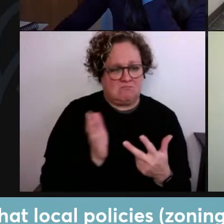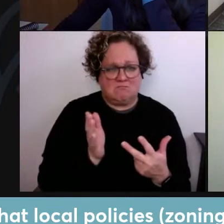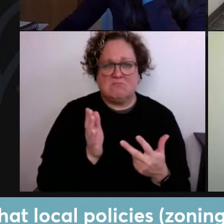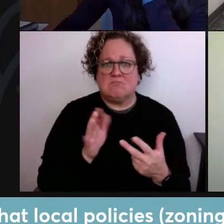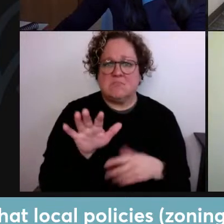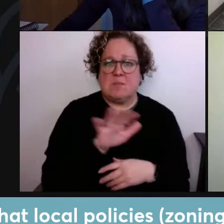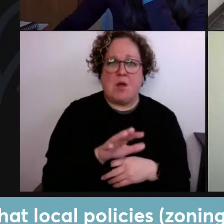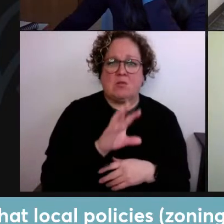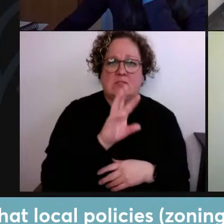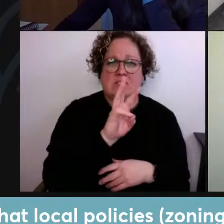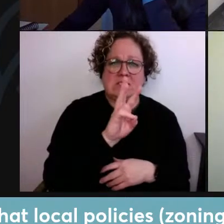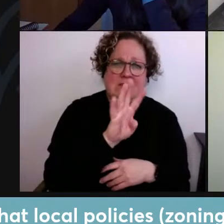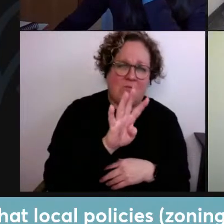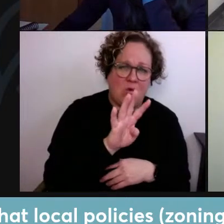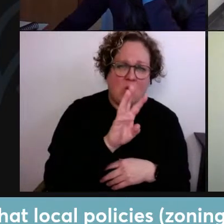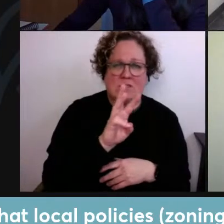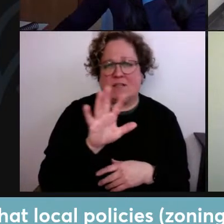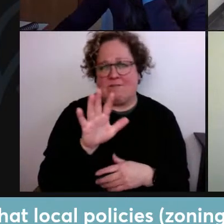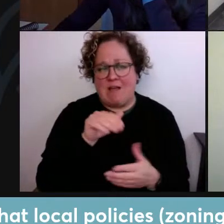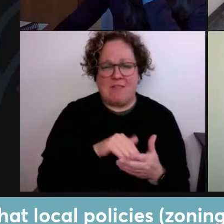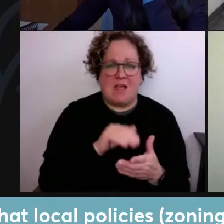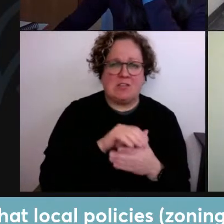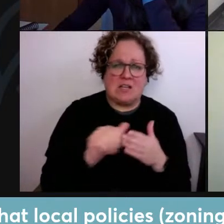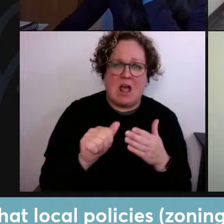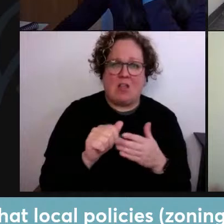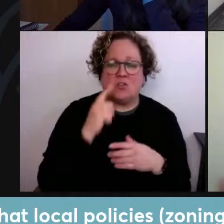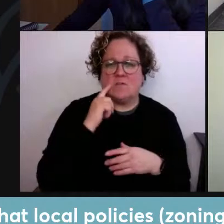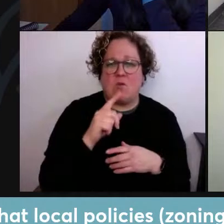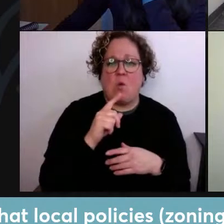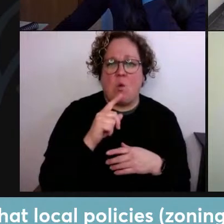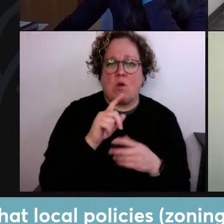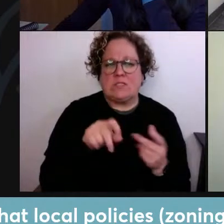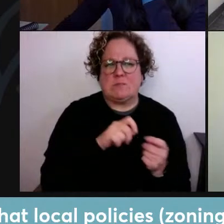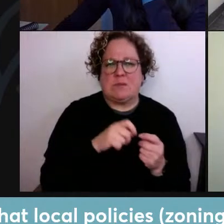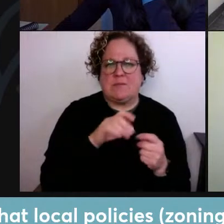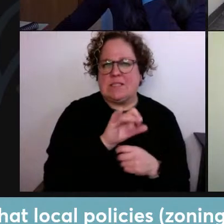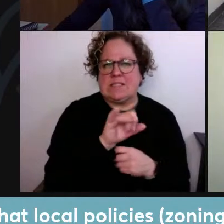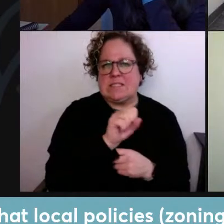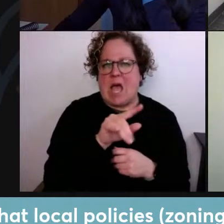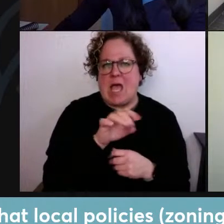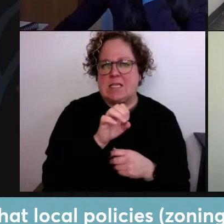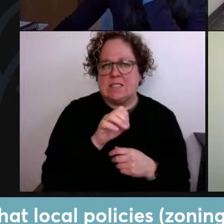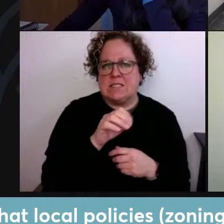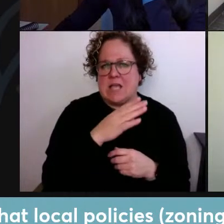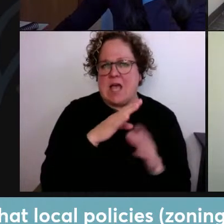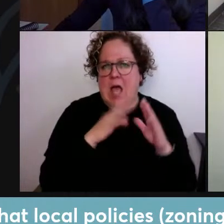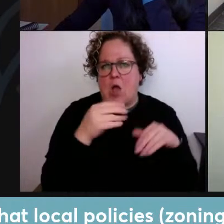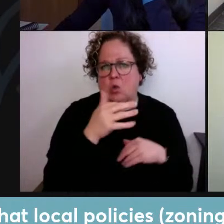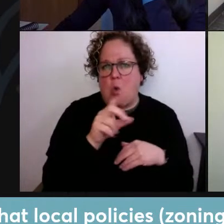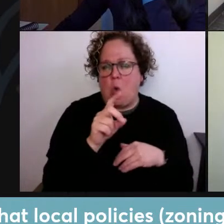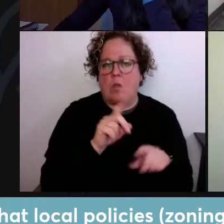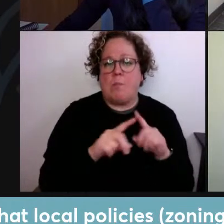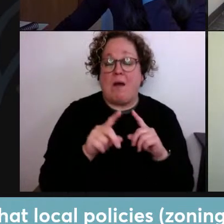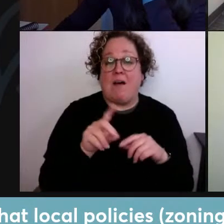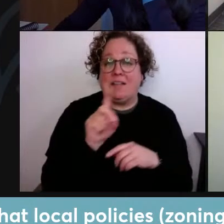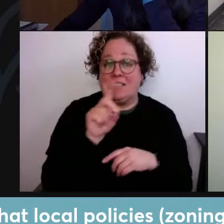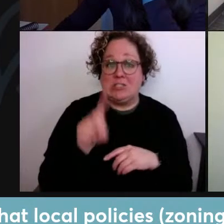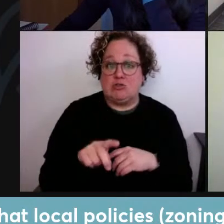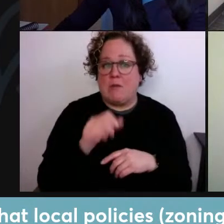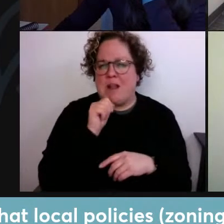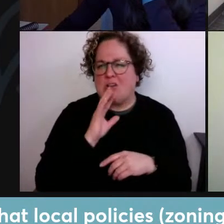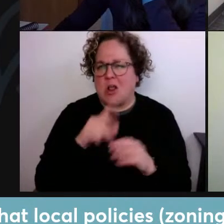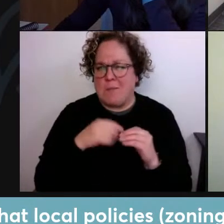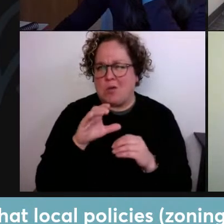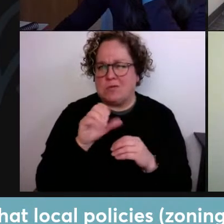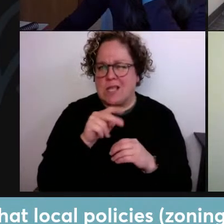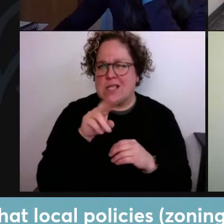$64,000, $65,000 for a certain size household. But if you look in the city of Detroit, we're not even saying on a census tract level, it's